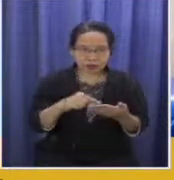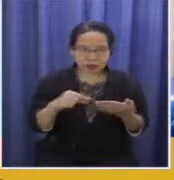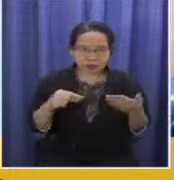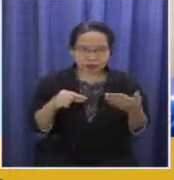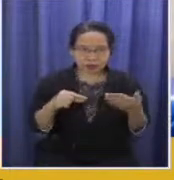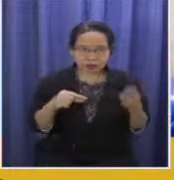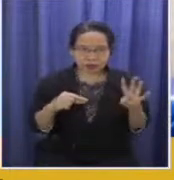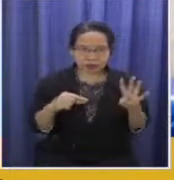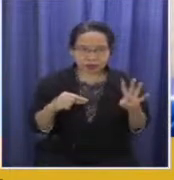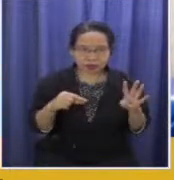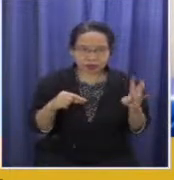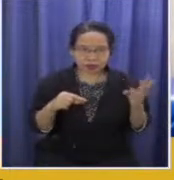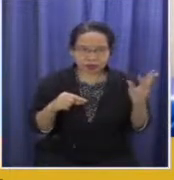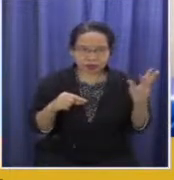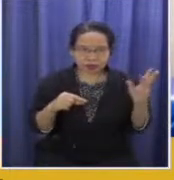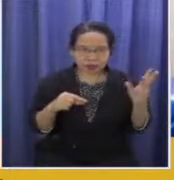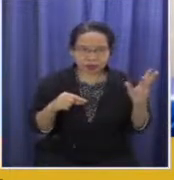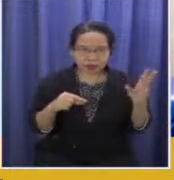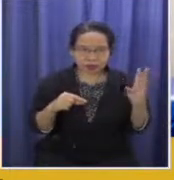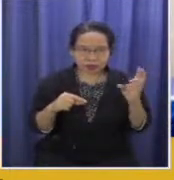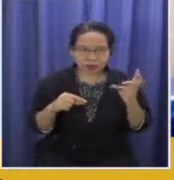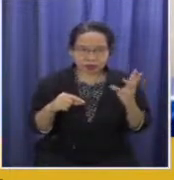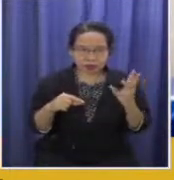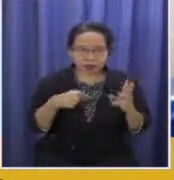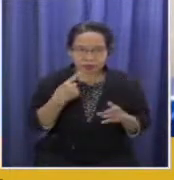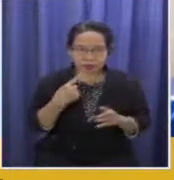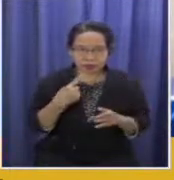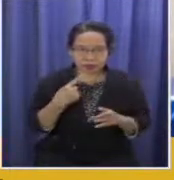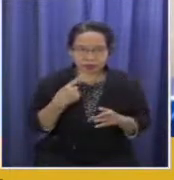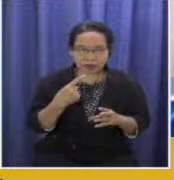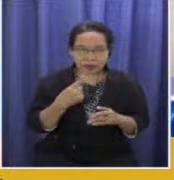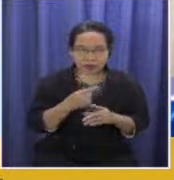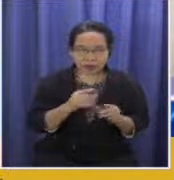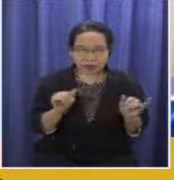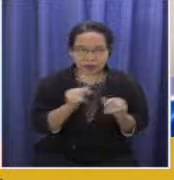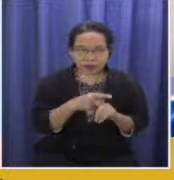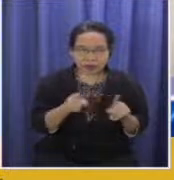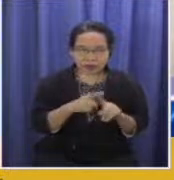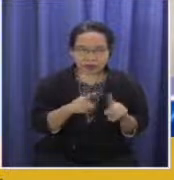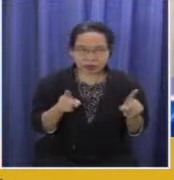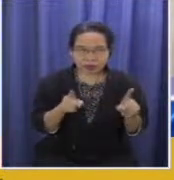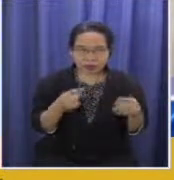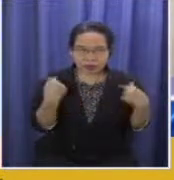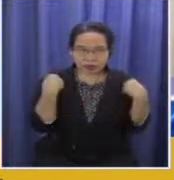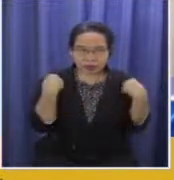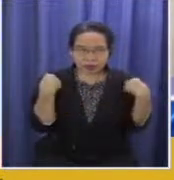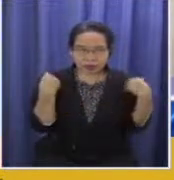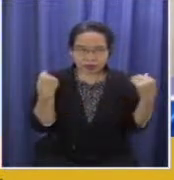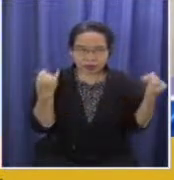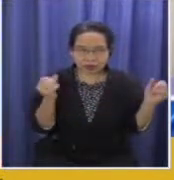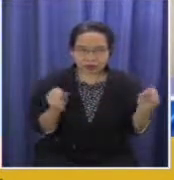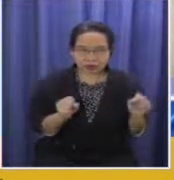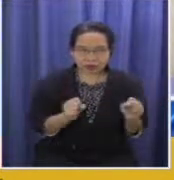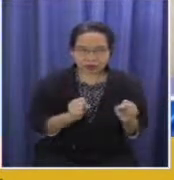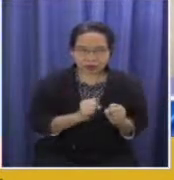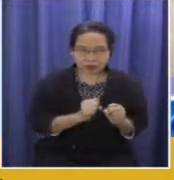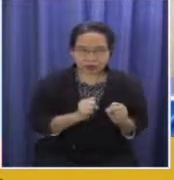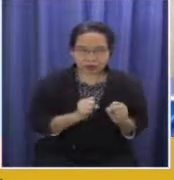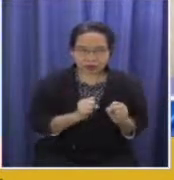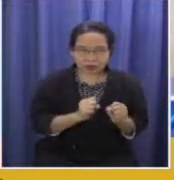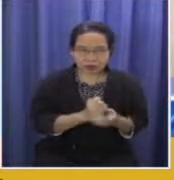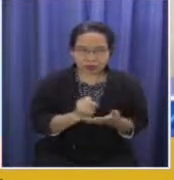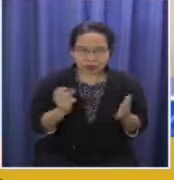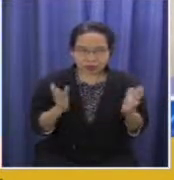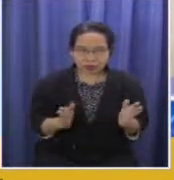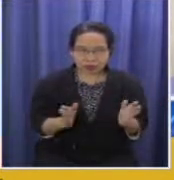verse 4 and 16, is same or different? If there is the same, I want to know what